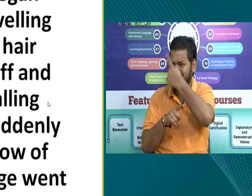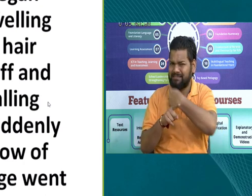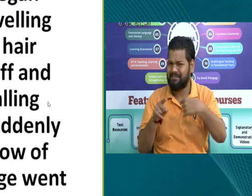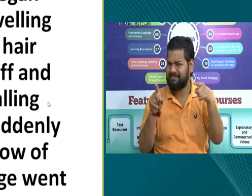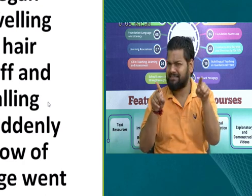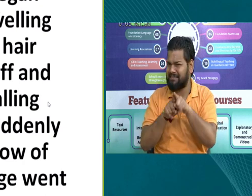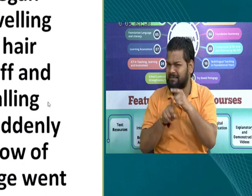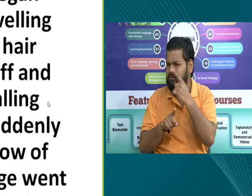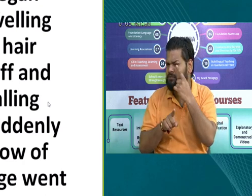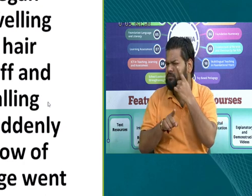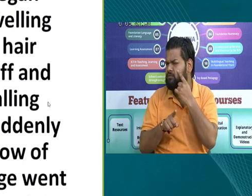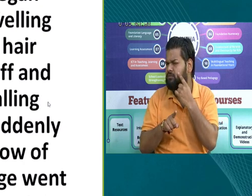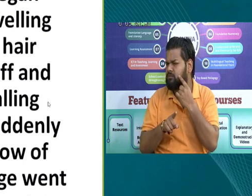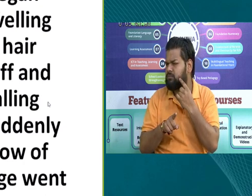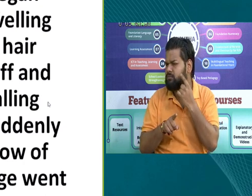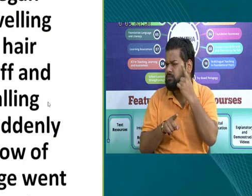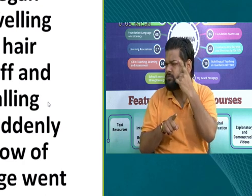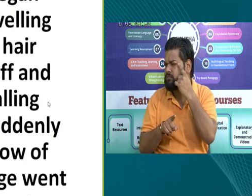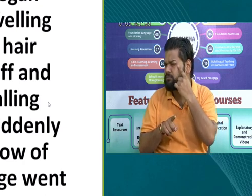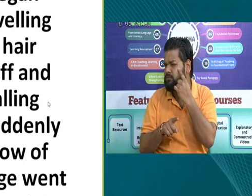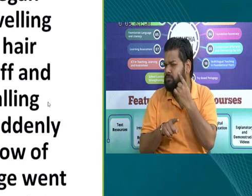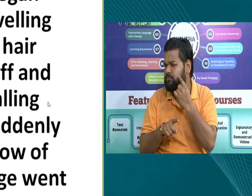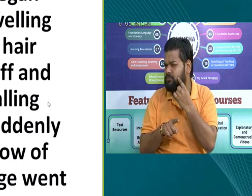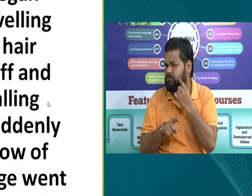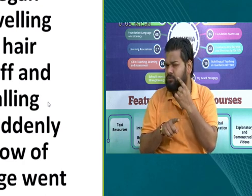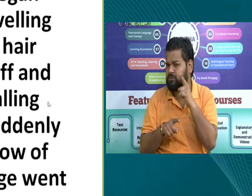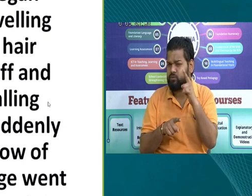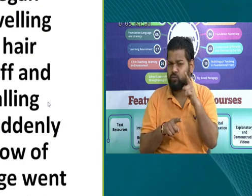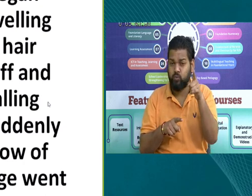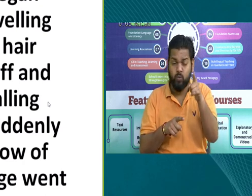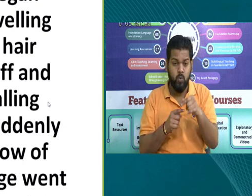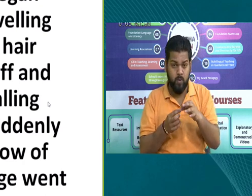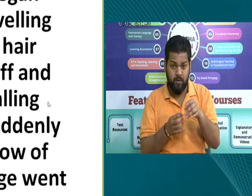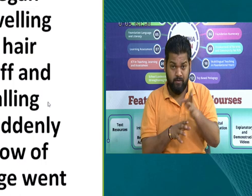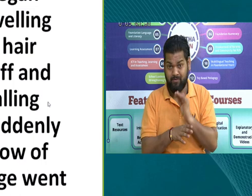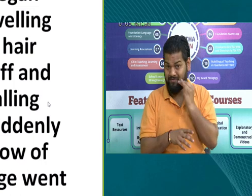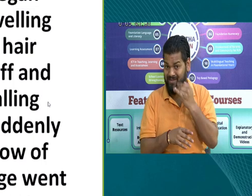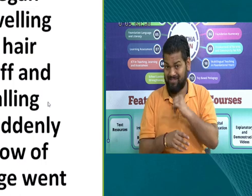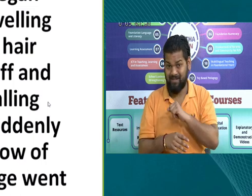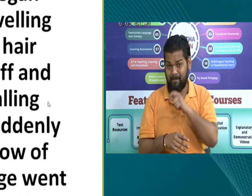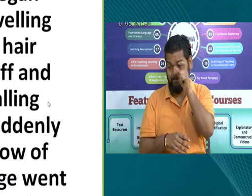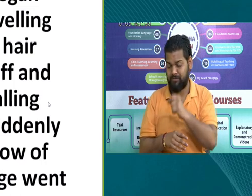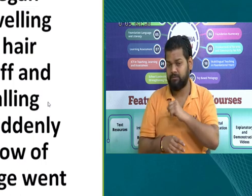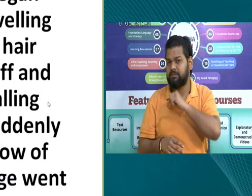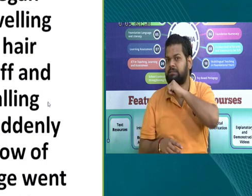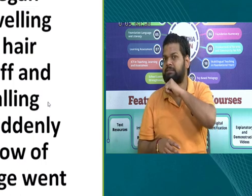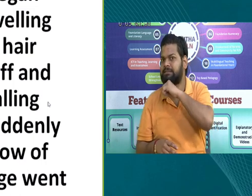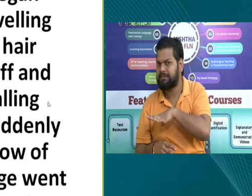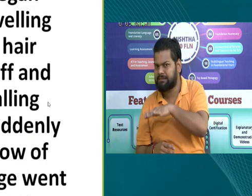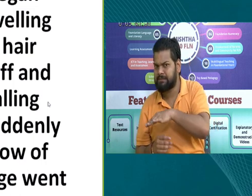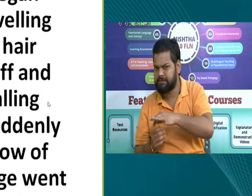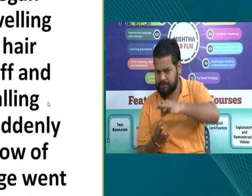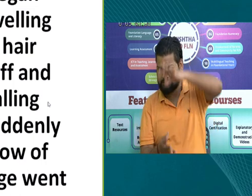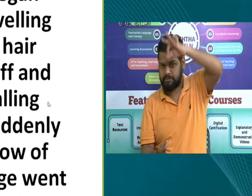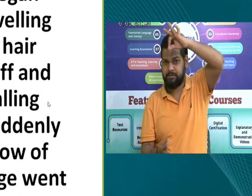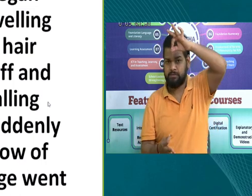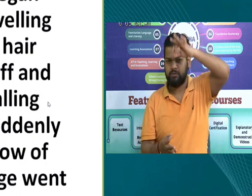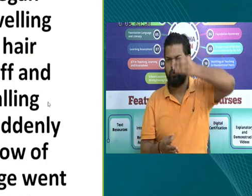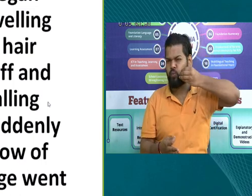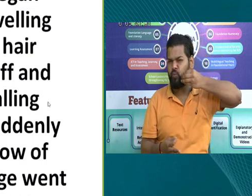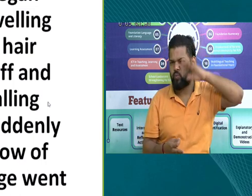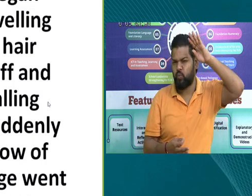Shriveling means shrink hona, chote. Jab koi old hota hai to he becomes short, shrink se ho jate hain. Aur kya symptom